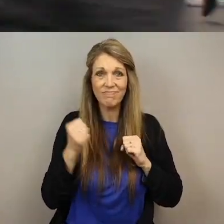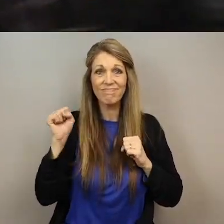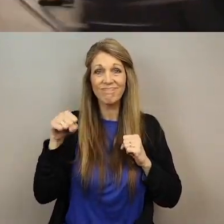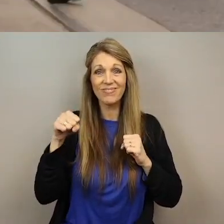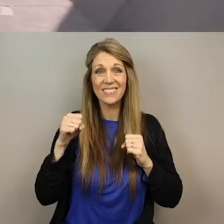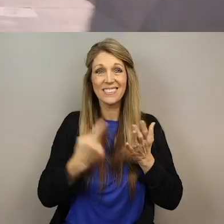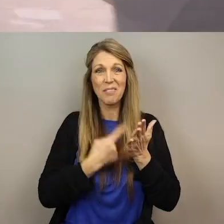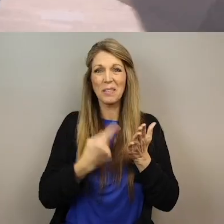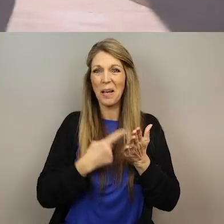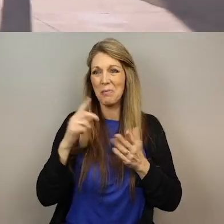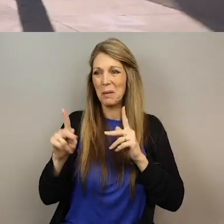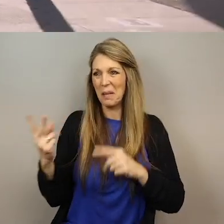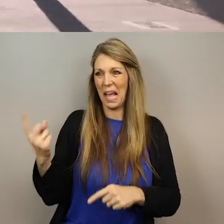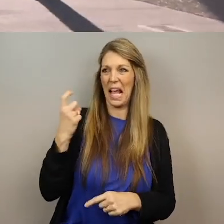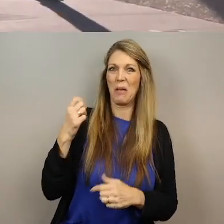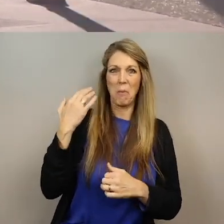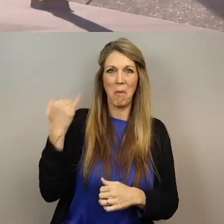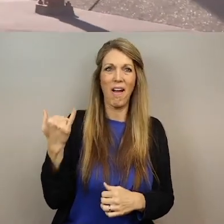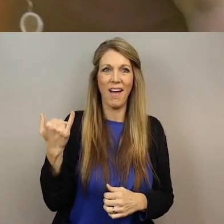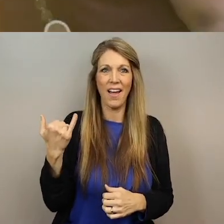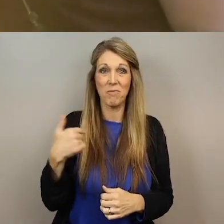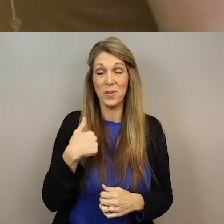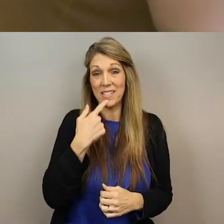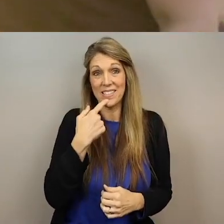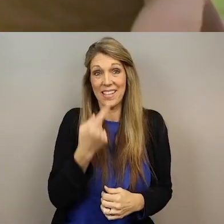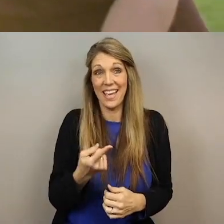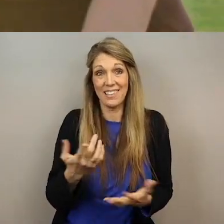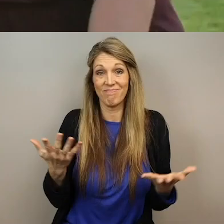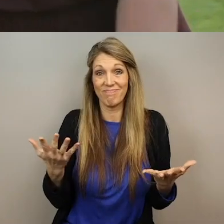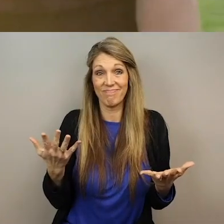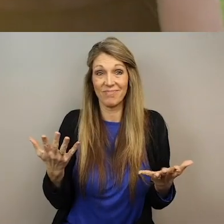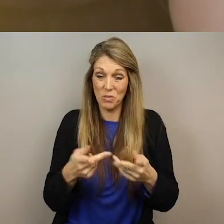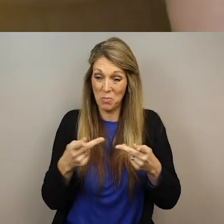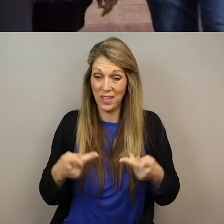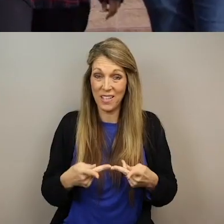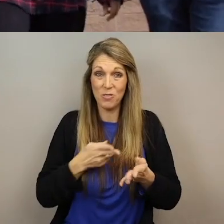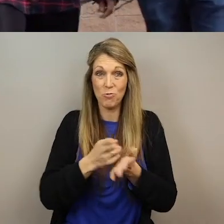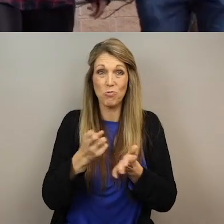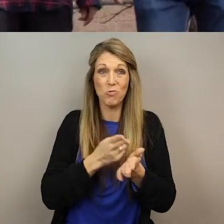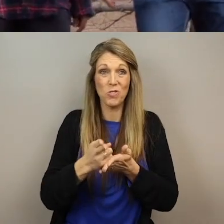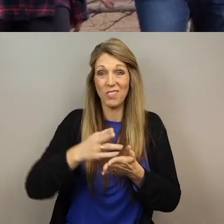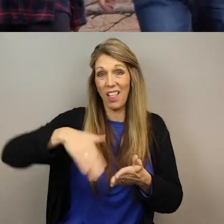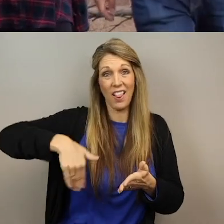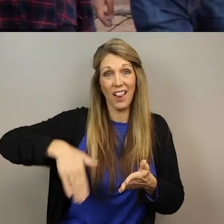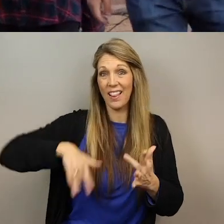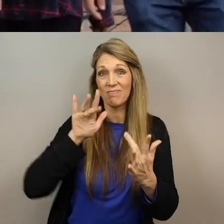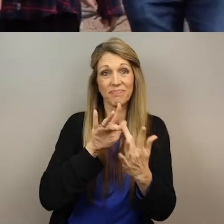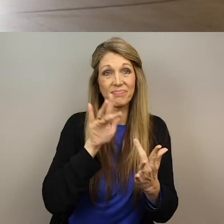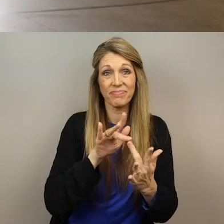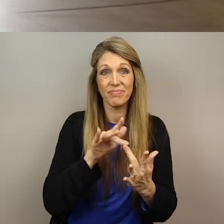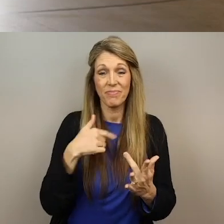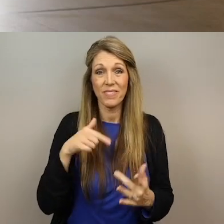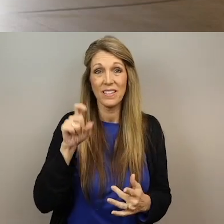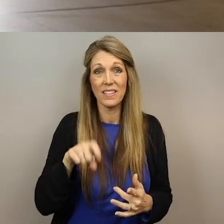sometimes people ask why, and when they do, we tell them. There's places where the truth hasn't yet reached.